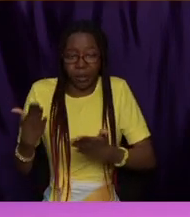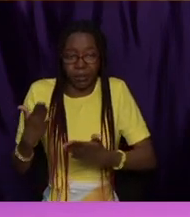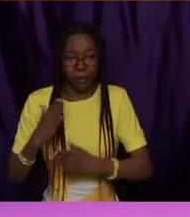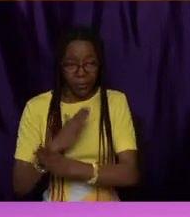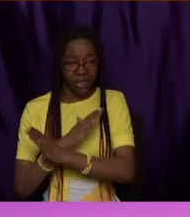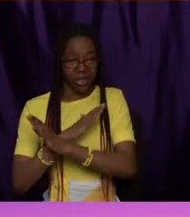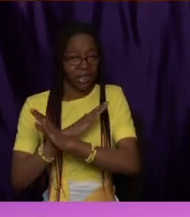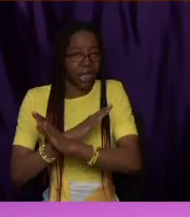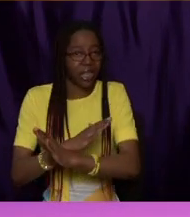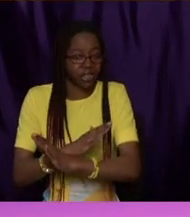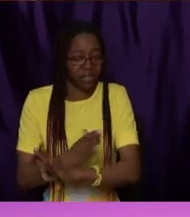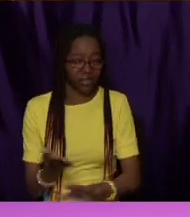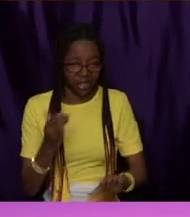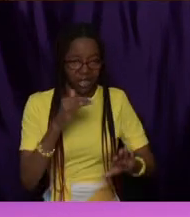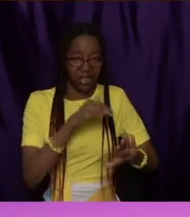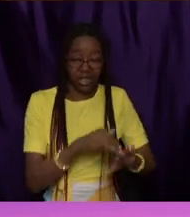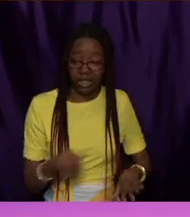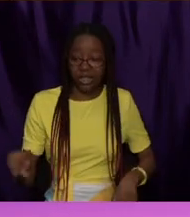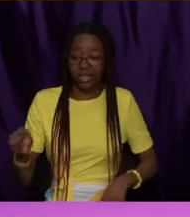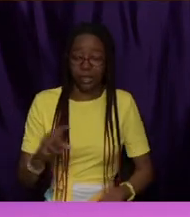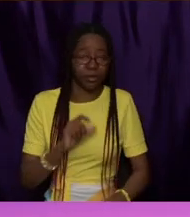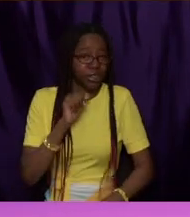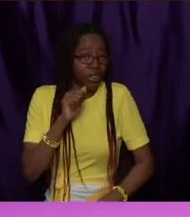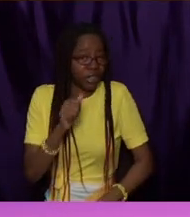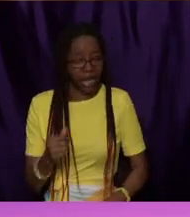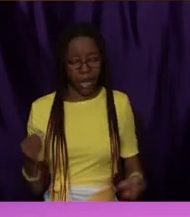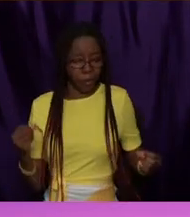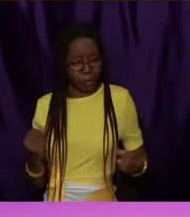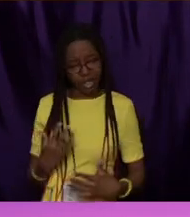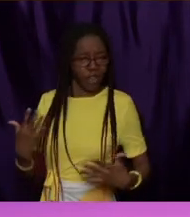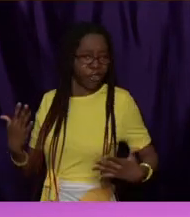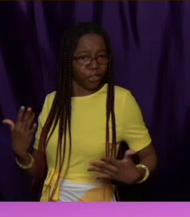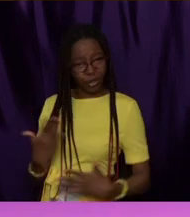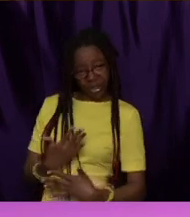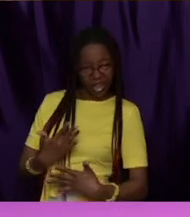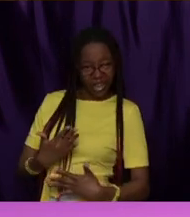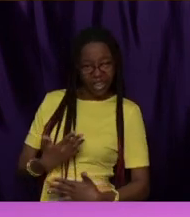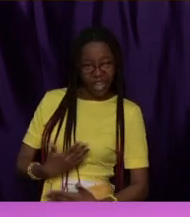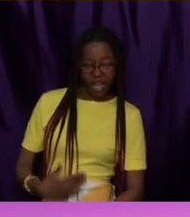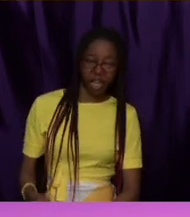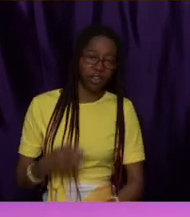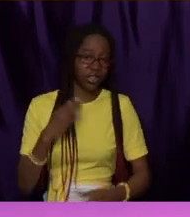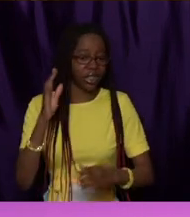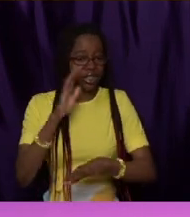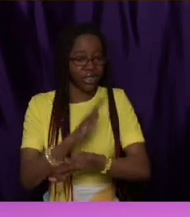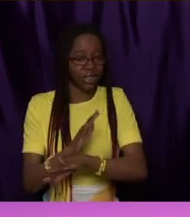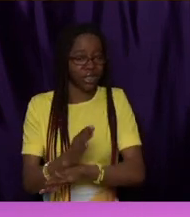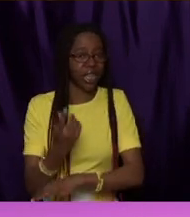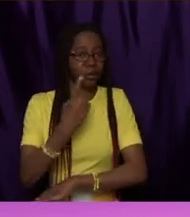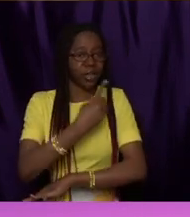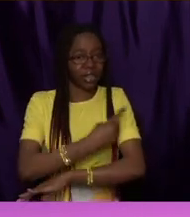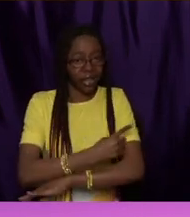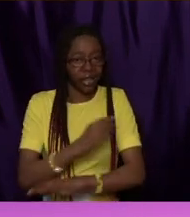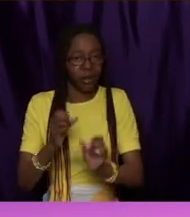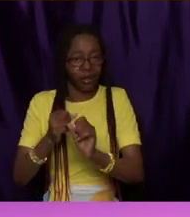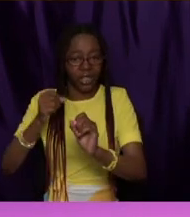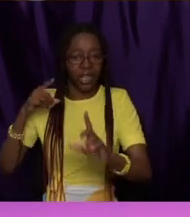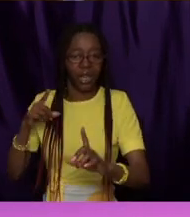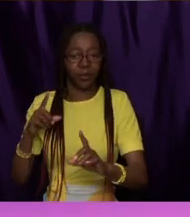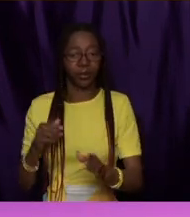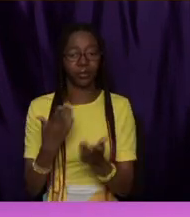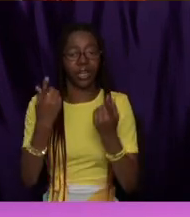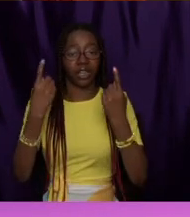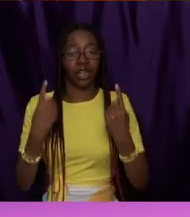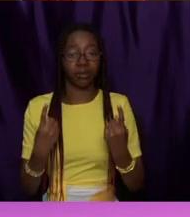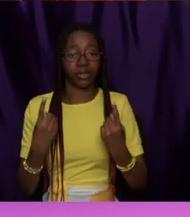standard against them. You shall not be afraid of the terror by night, nor the arrow that flieth by